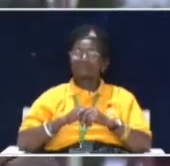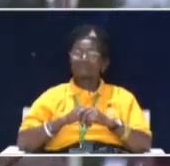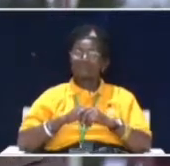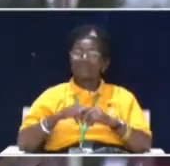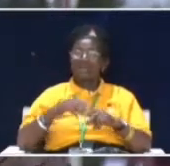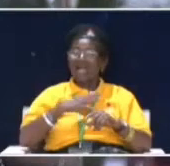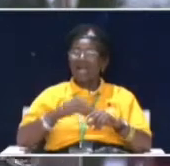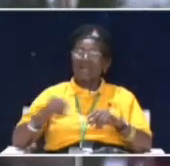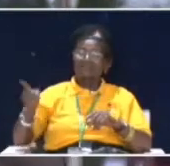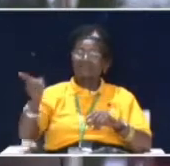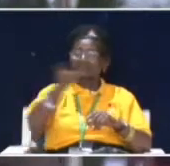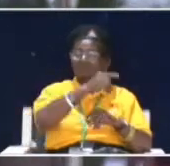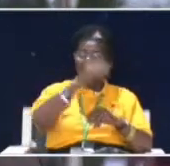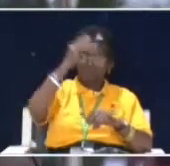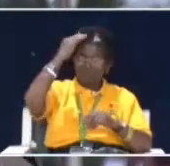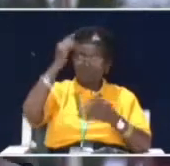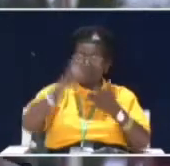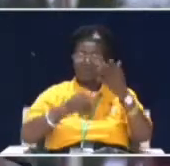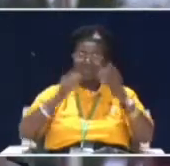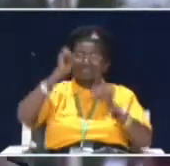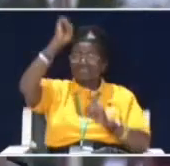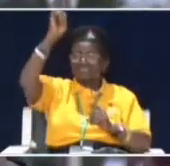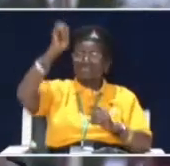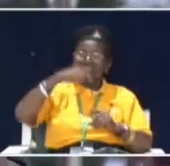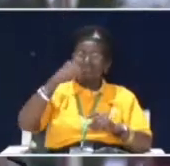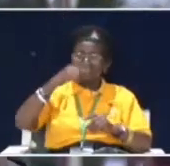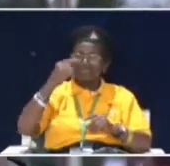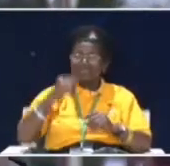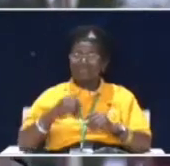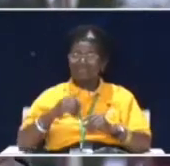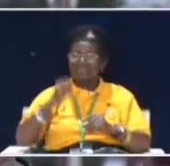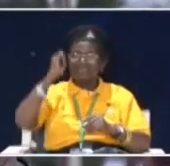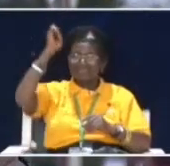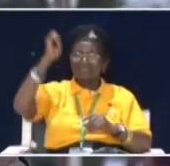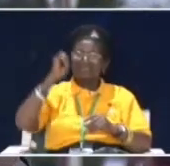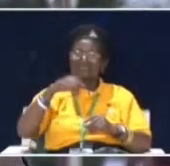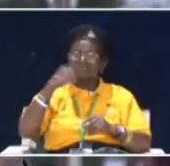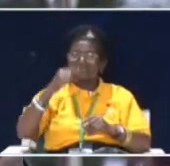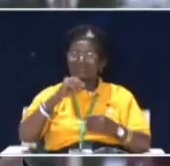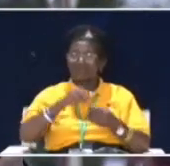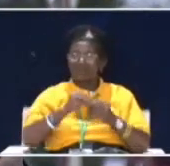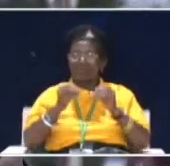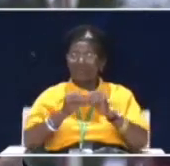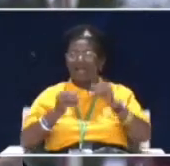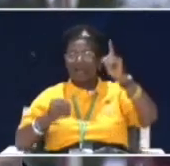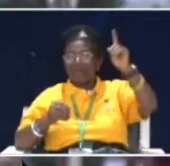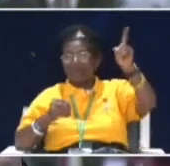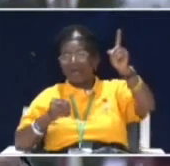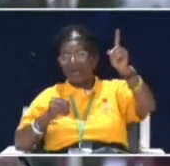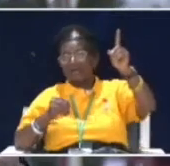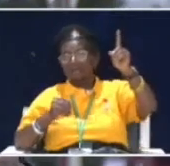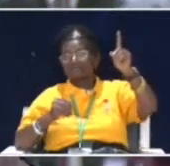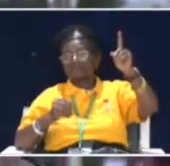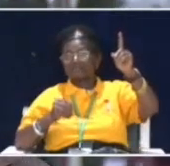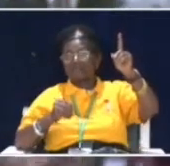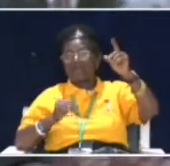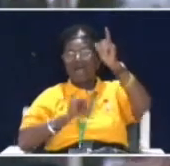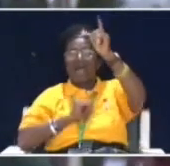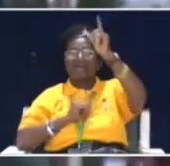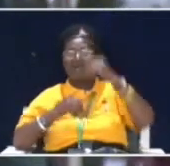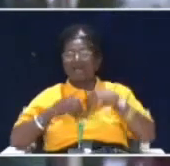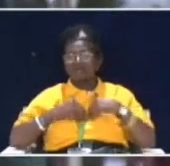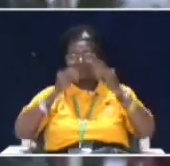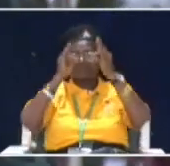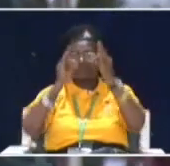what he said? E wa mo to so fun mi. He said, number one. Pe akoko. I have decided to